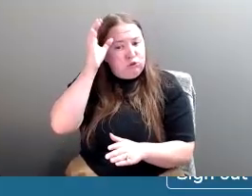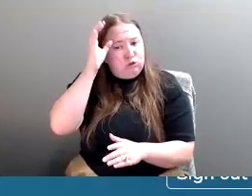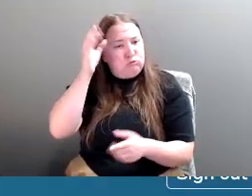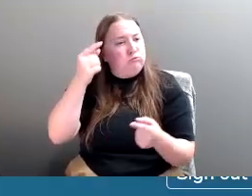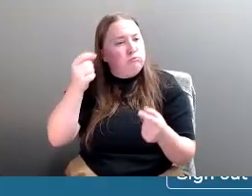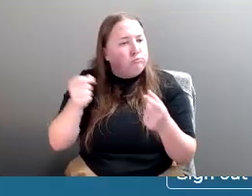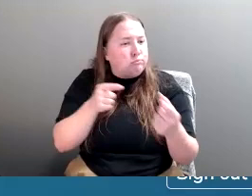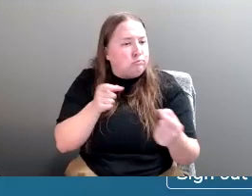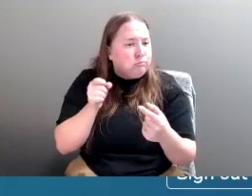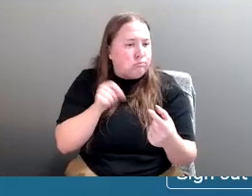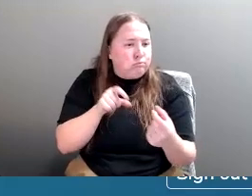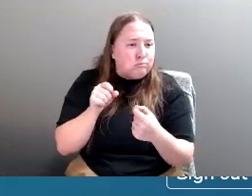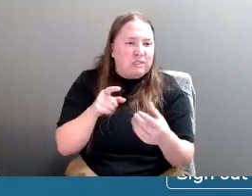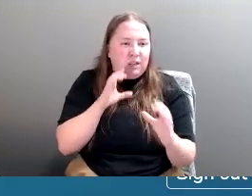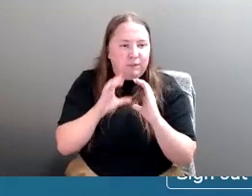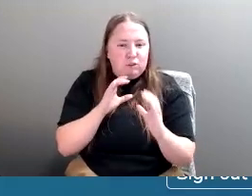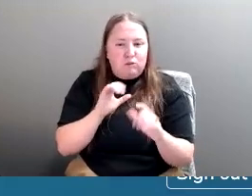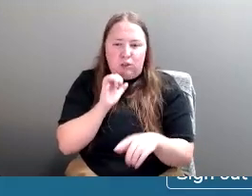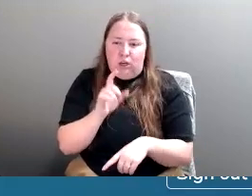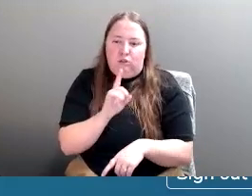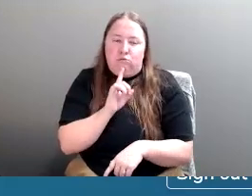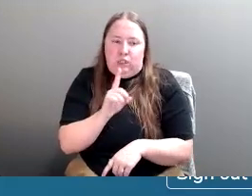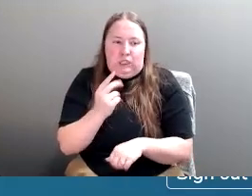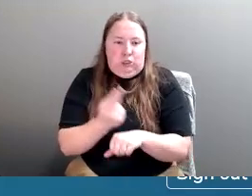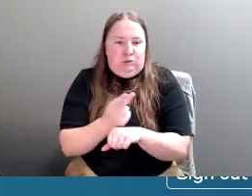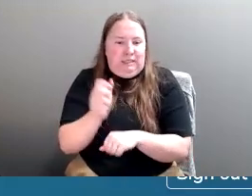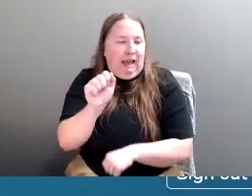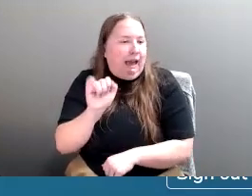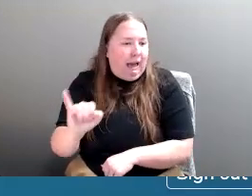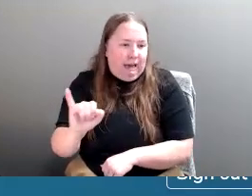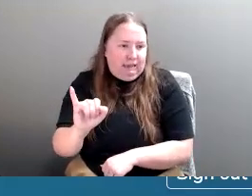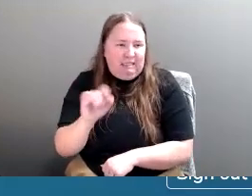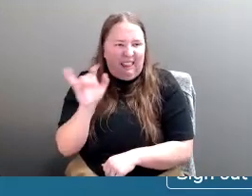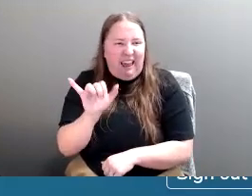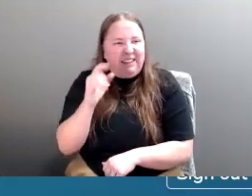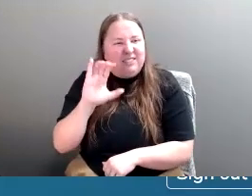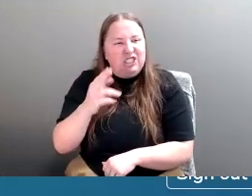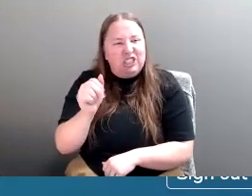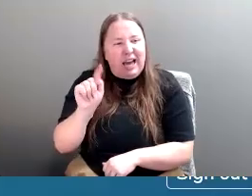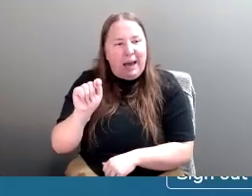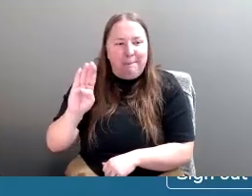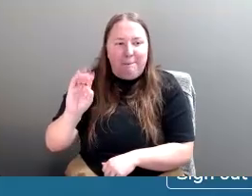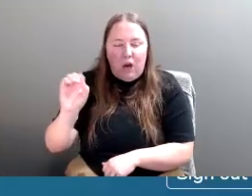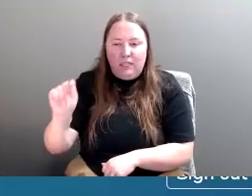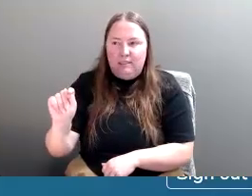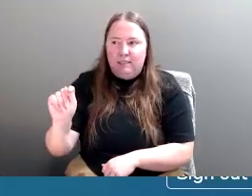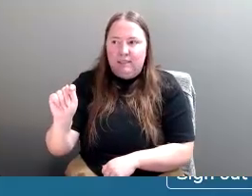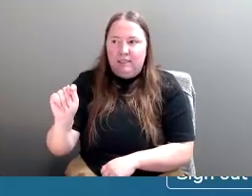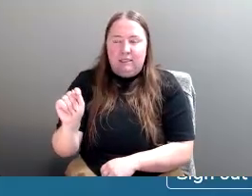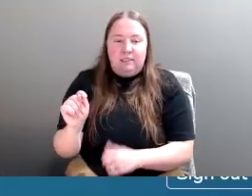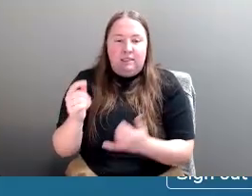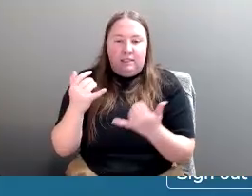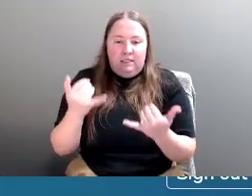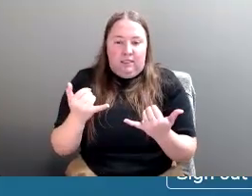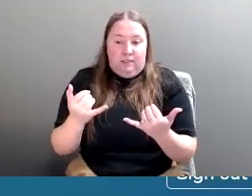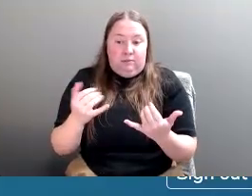not using the actual interface that you would think of as for the chatbot. So now what I have is the student